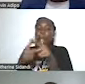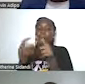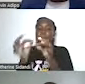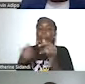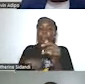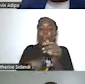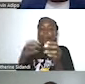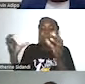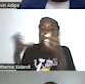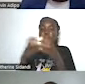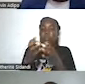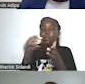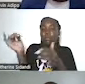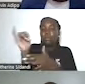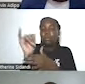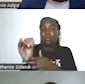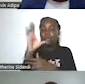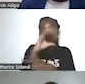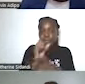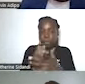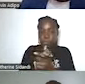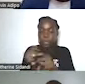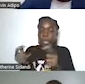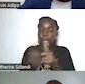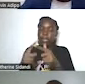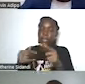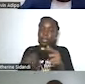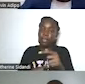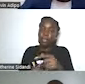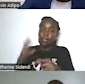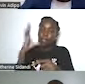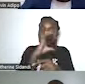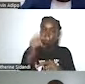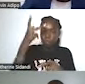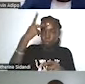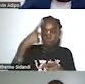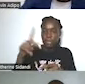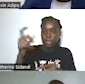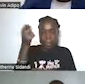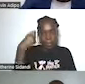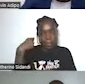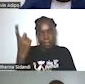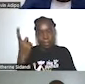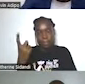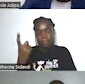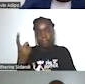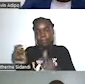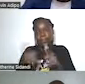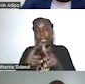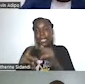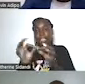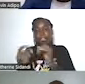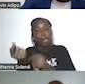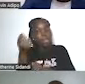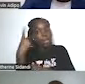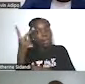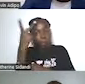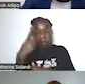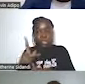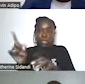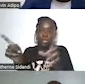will not take any other leave. It's also lack of policy understanding. So if a team doesn't understand your policies, then they'll continue to